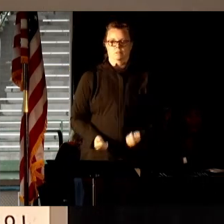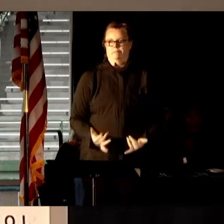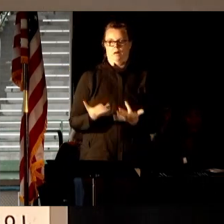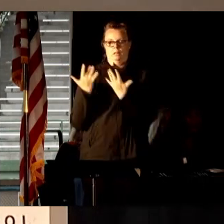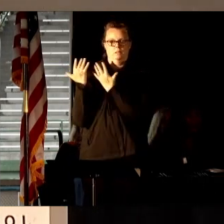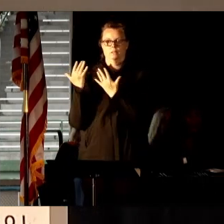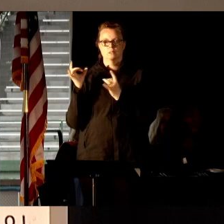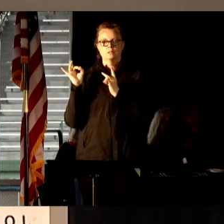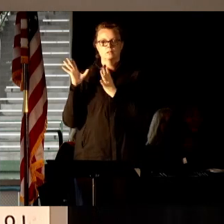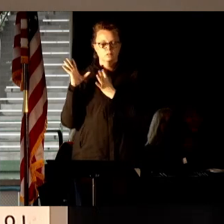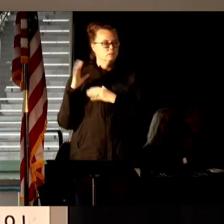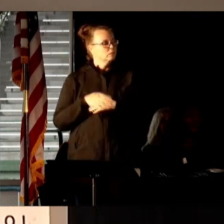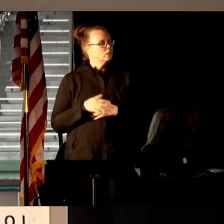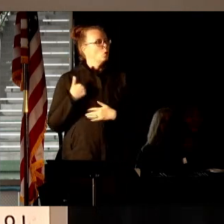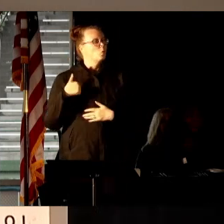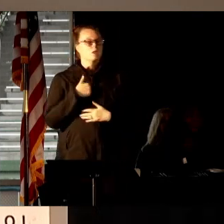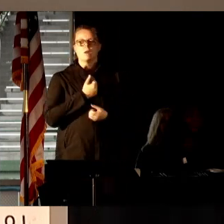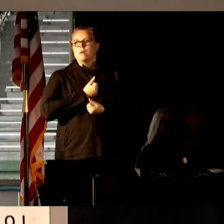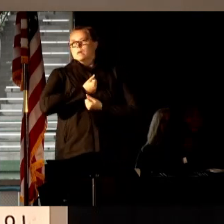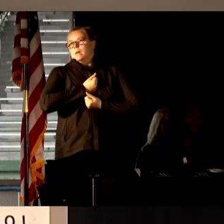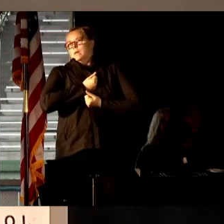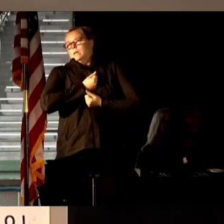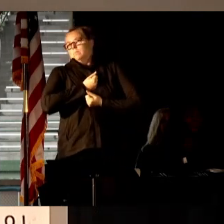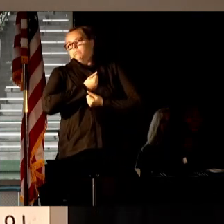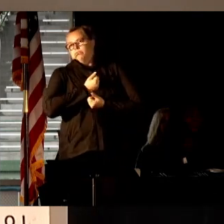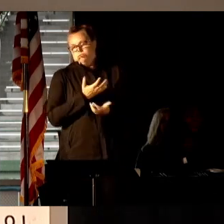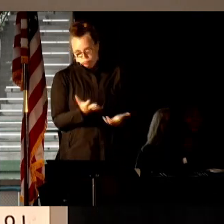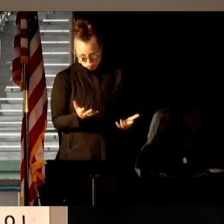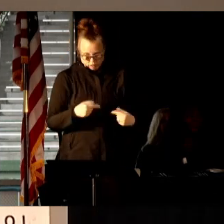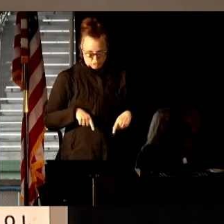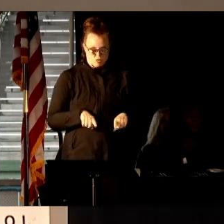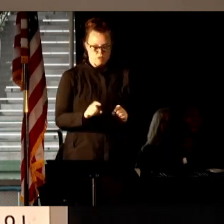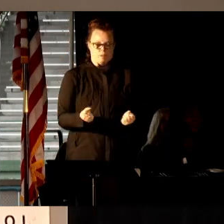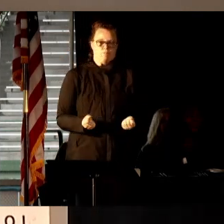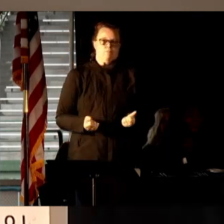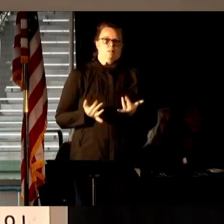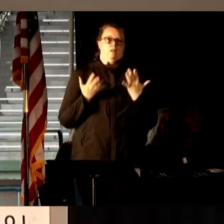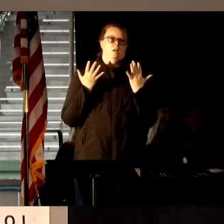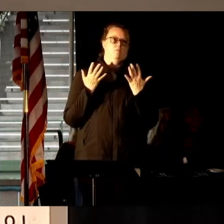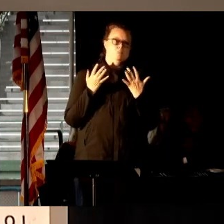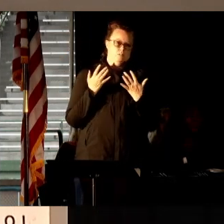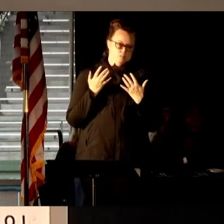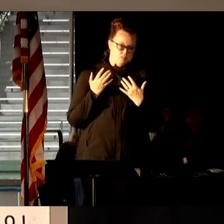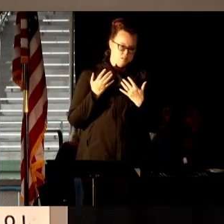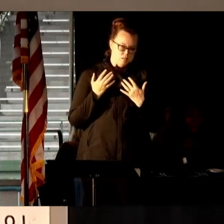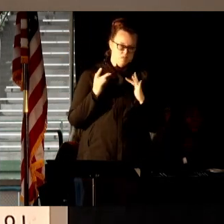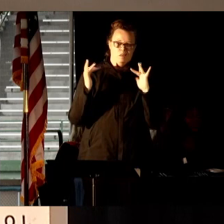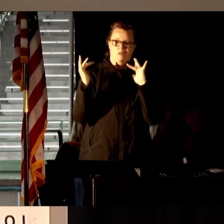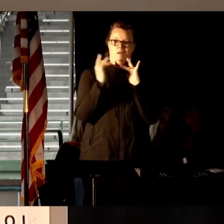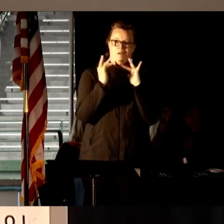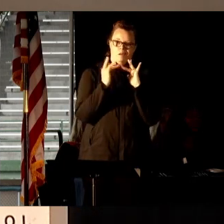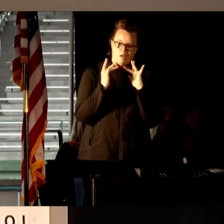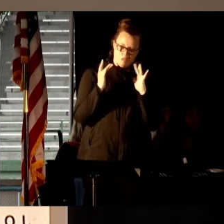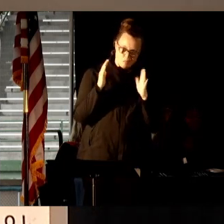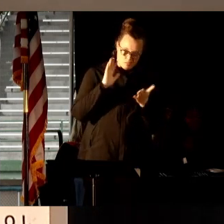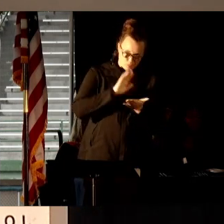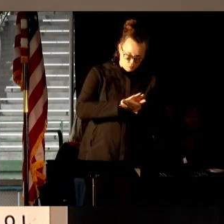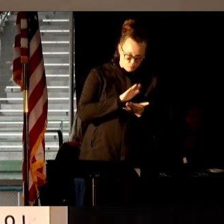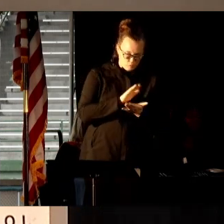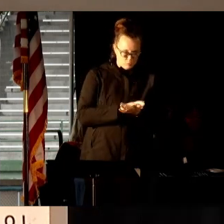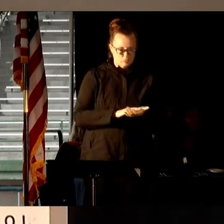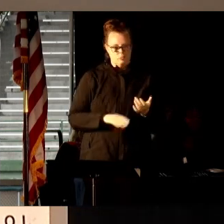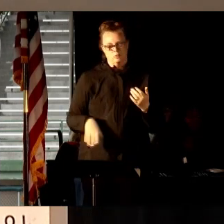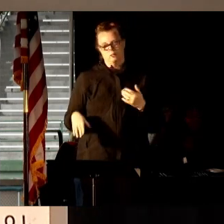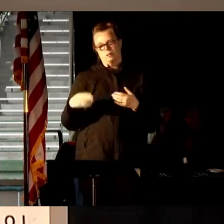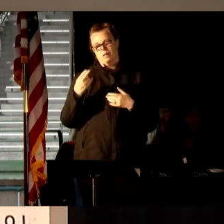Many of us burnt out in the flames of remote, hybrid, and constant societal distress. We lost